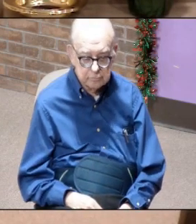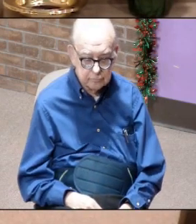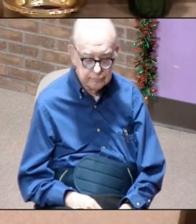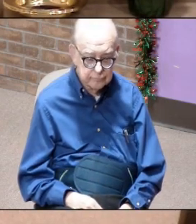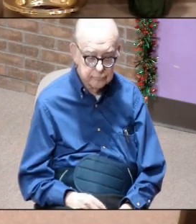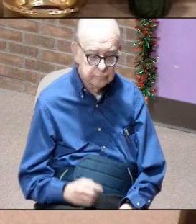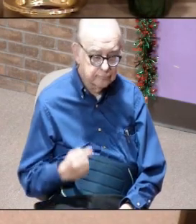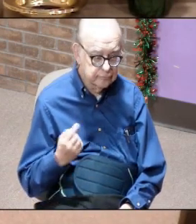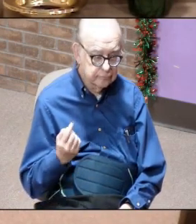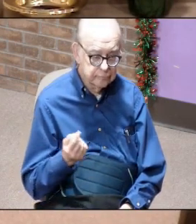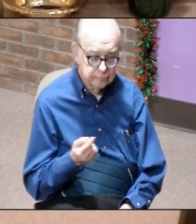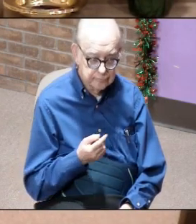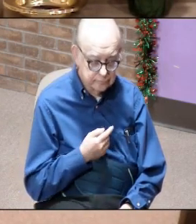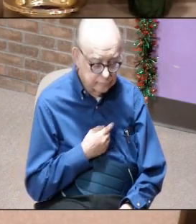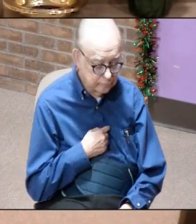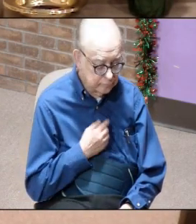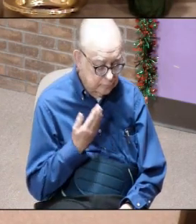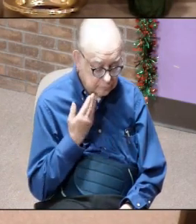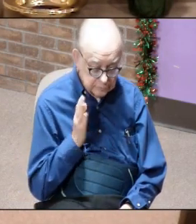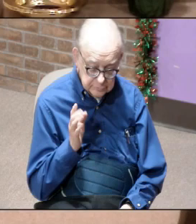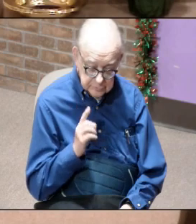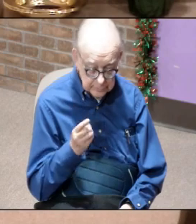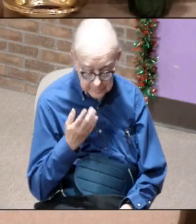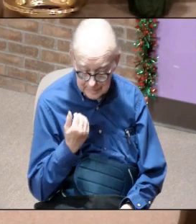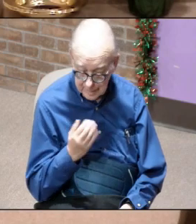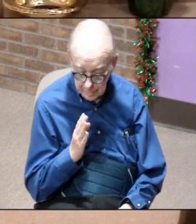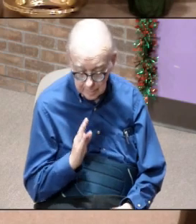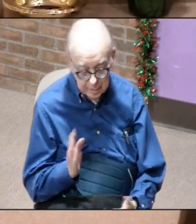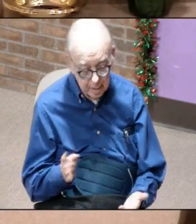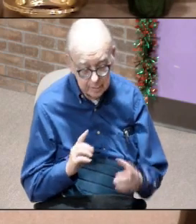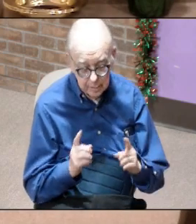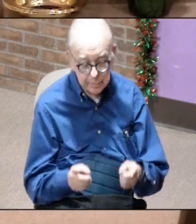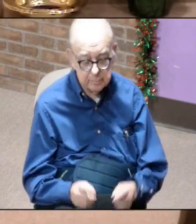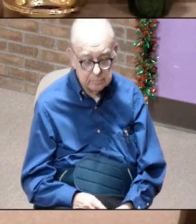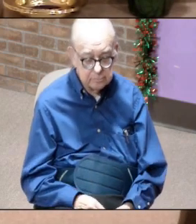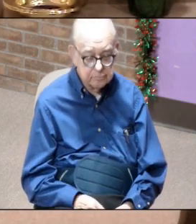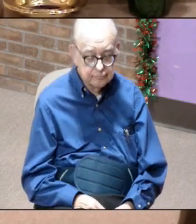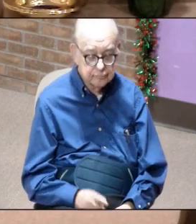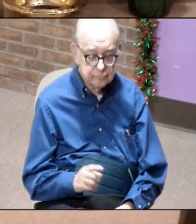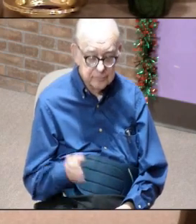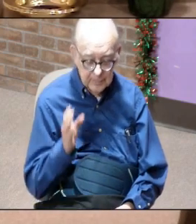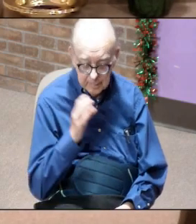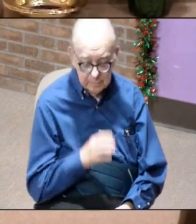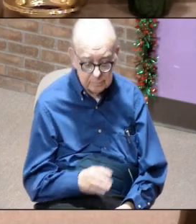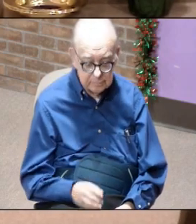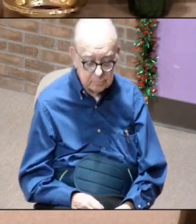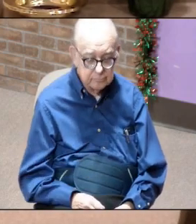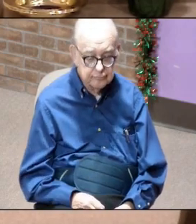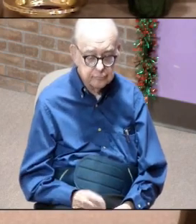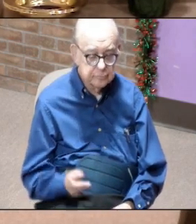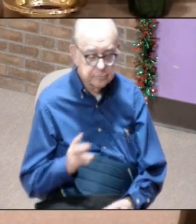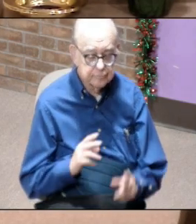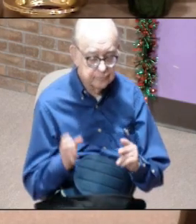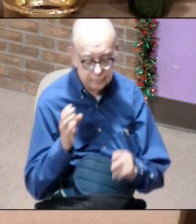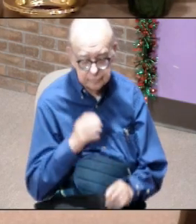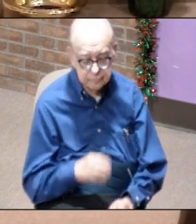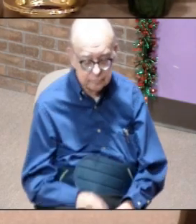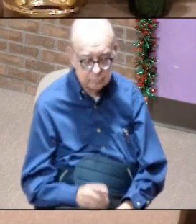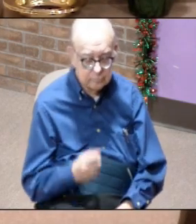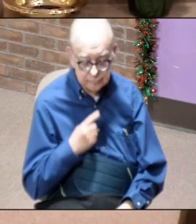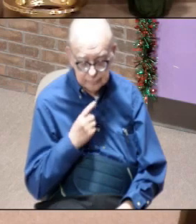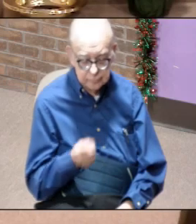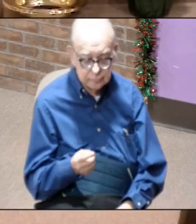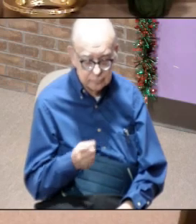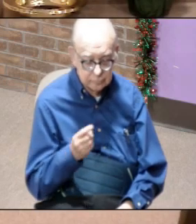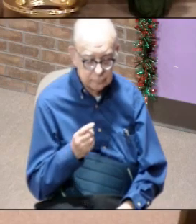We don't know where it goes. We don't know where it comes from. We don't know. They guess. They're guessing. I'm saying